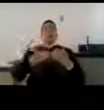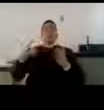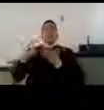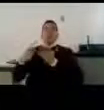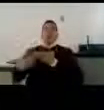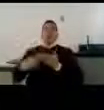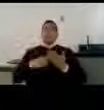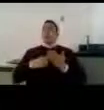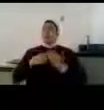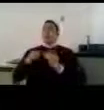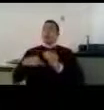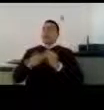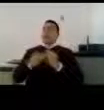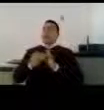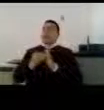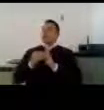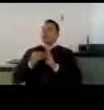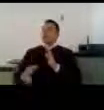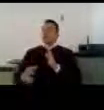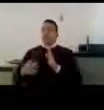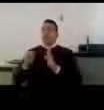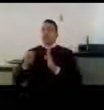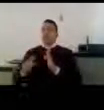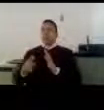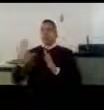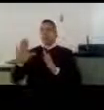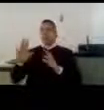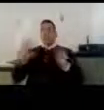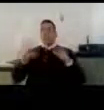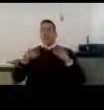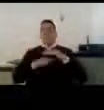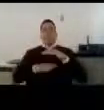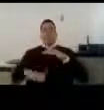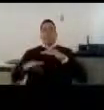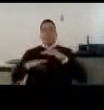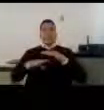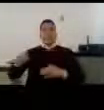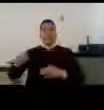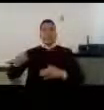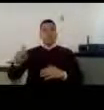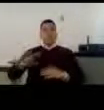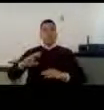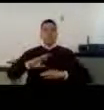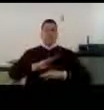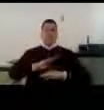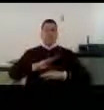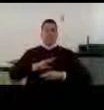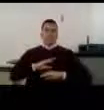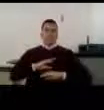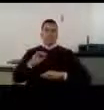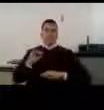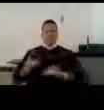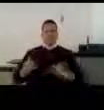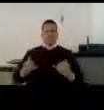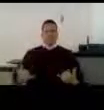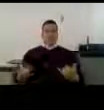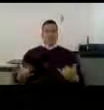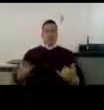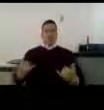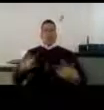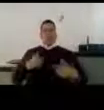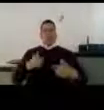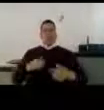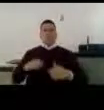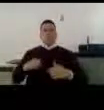conversation around students needing to be able to have their basic needs met at school, no matter who you are, is what we're looking at right now in this moment in